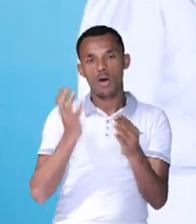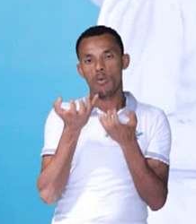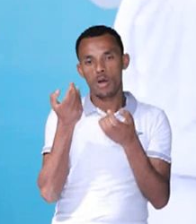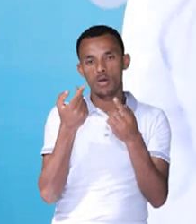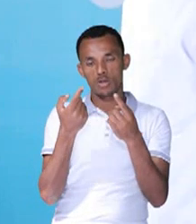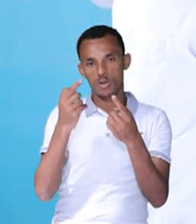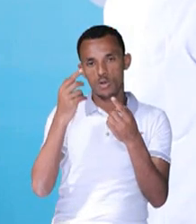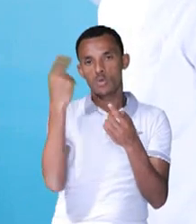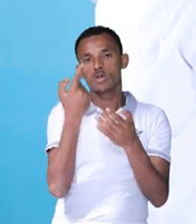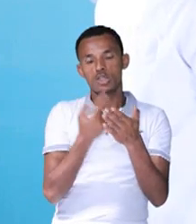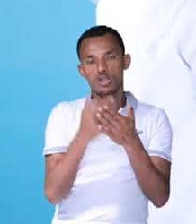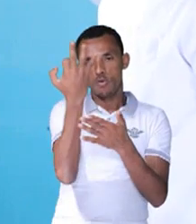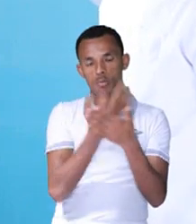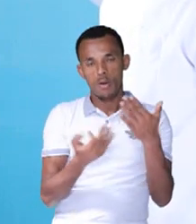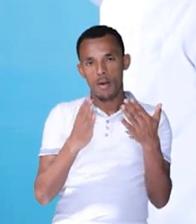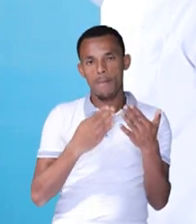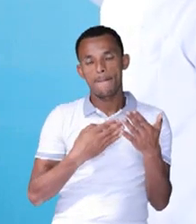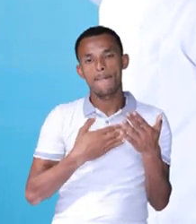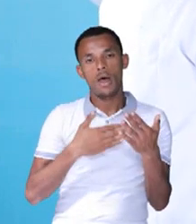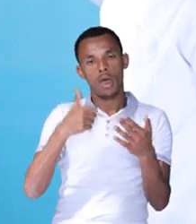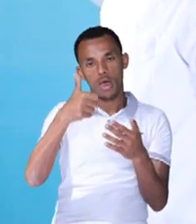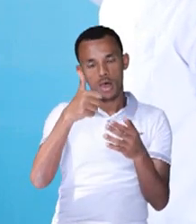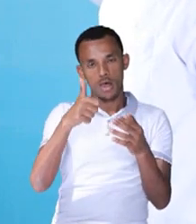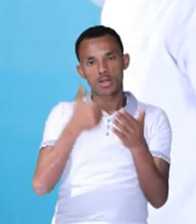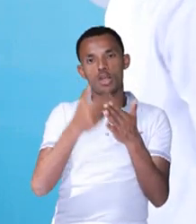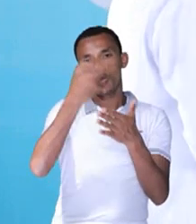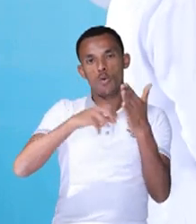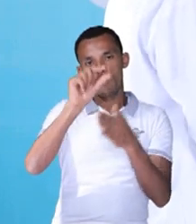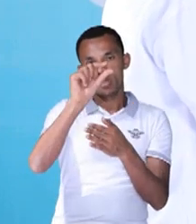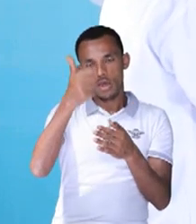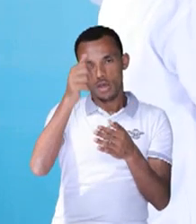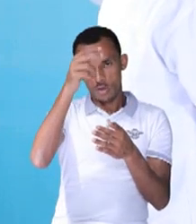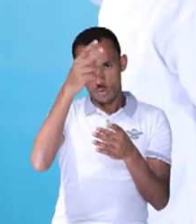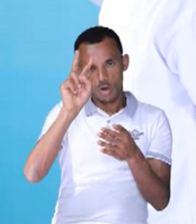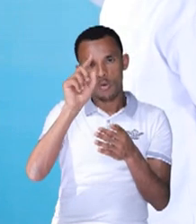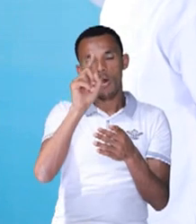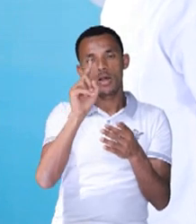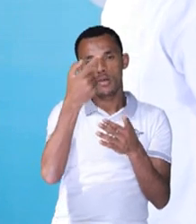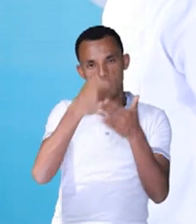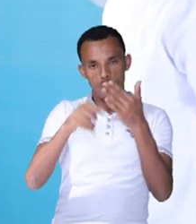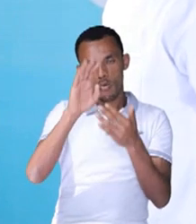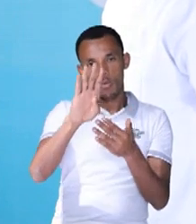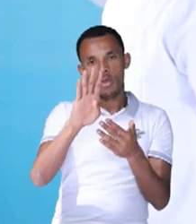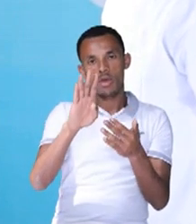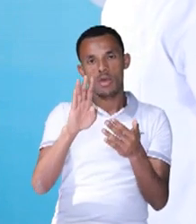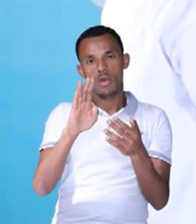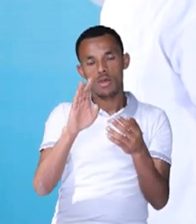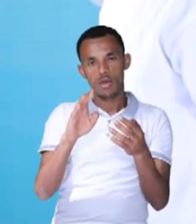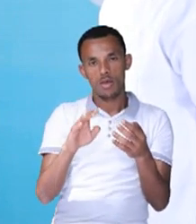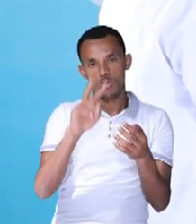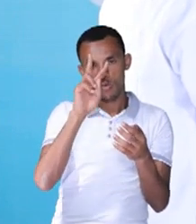use this formula, my a will be equal to have the coefficient of x squared 1, the values of b, the coefficient of x to be